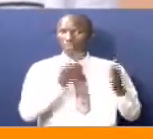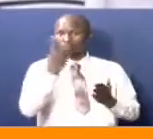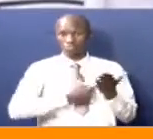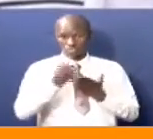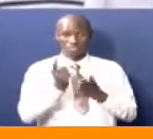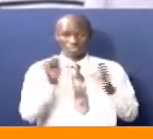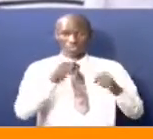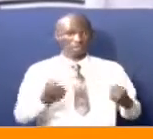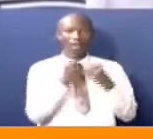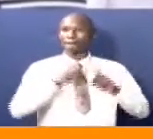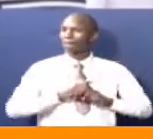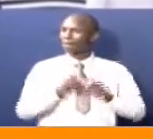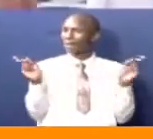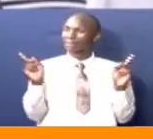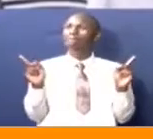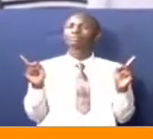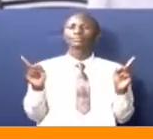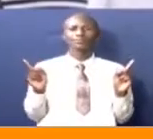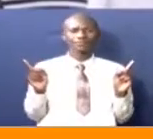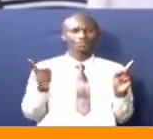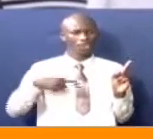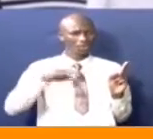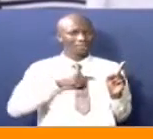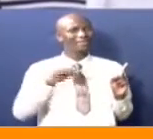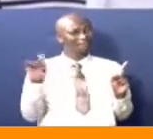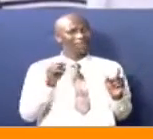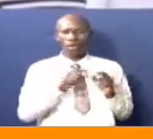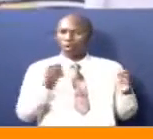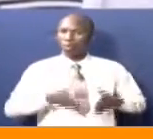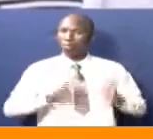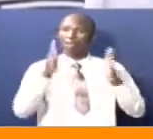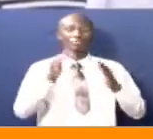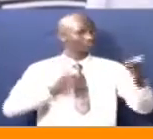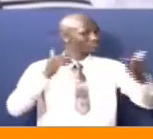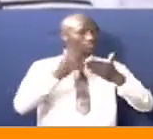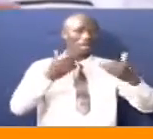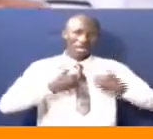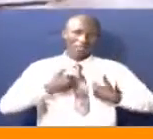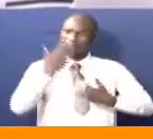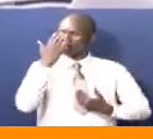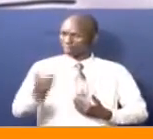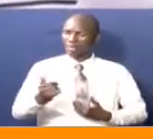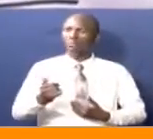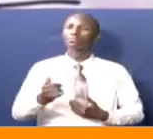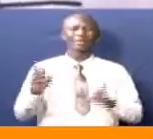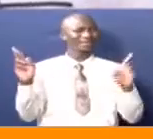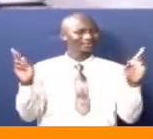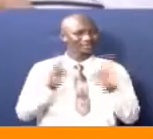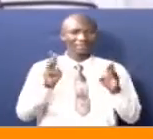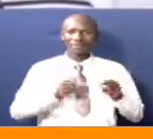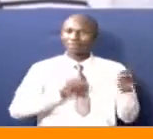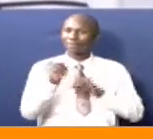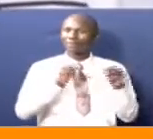time. However, we still have a long way to go because to really manage